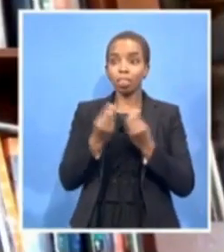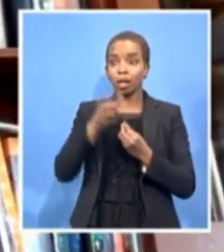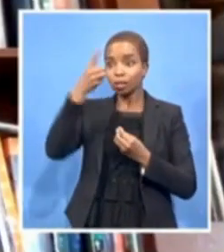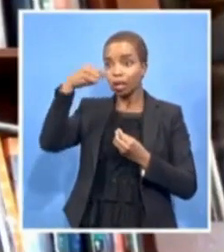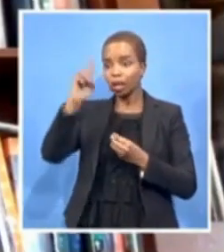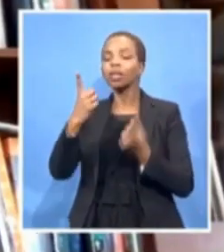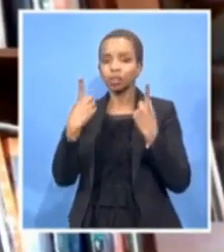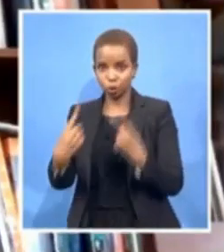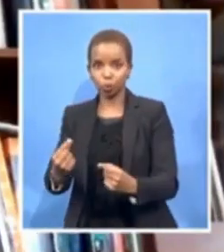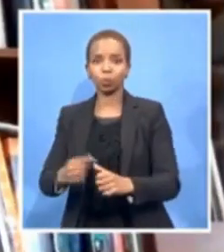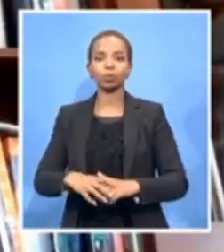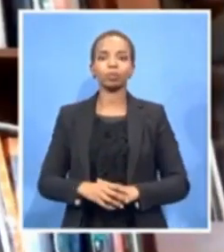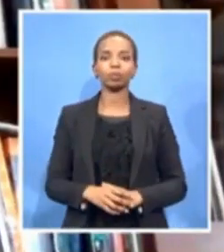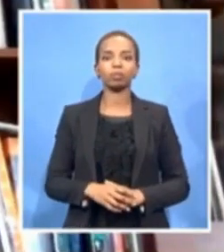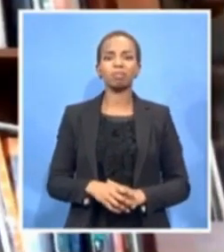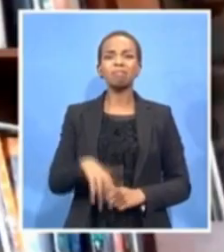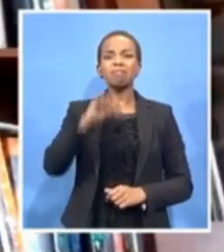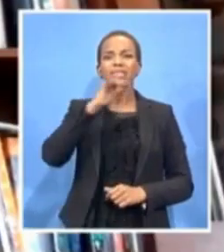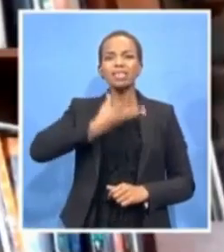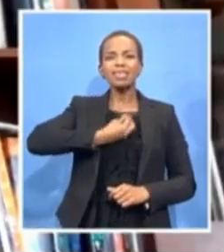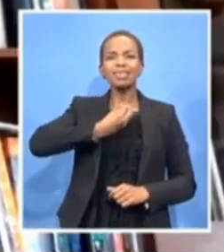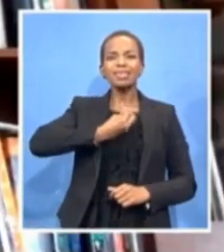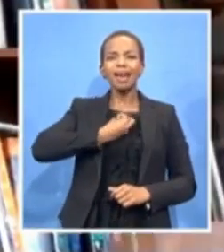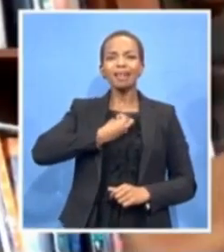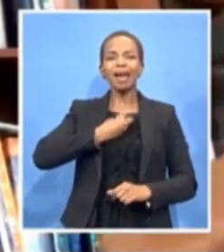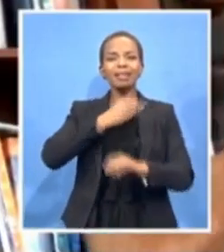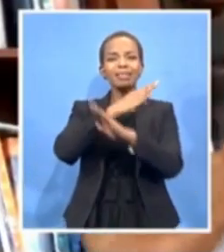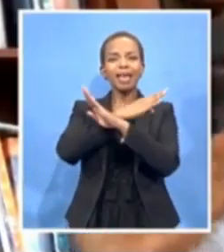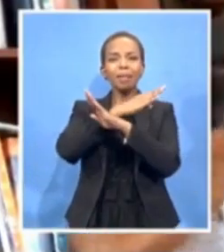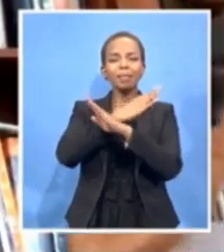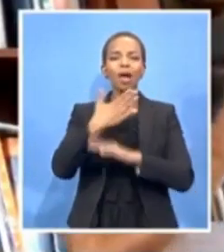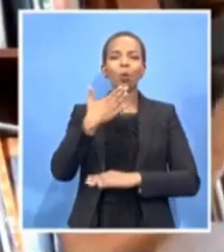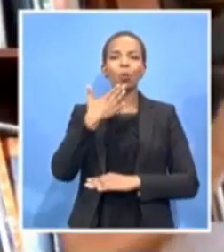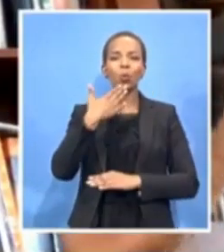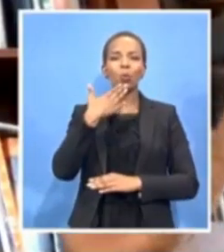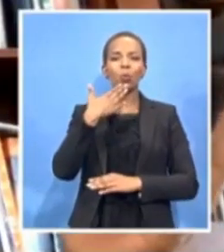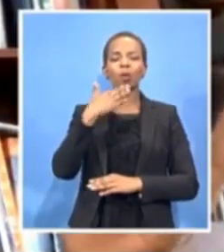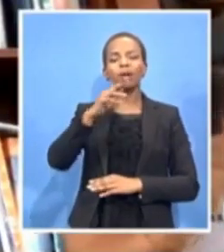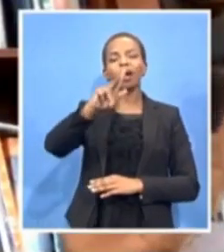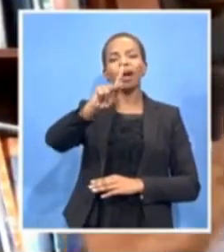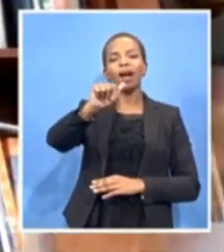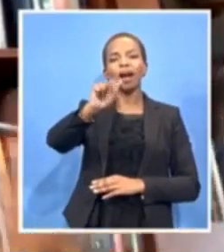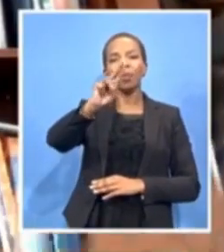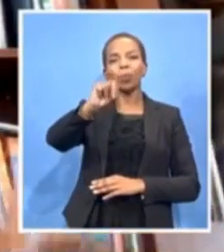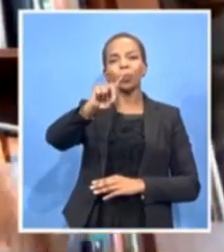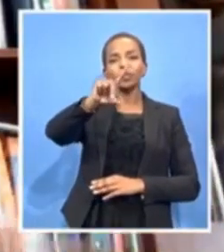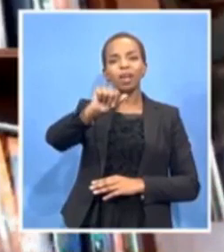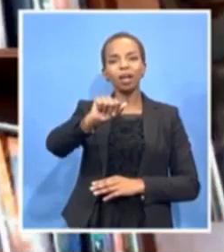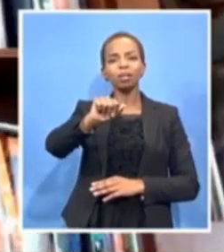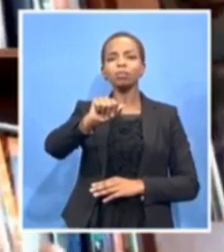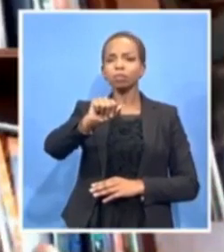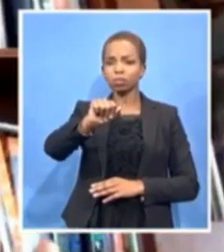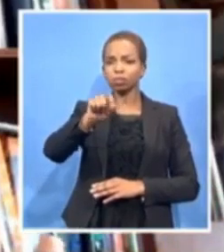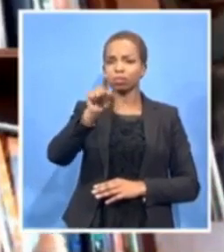Zambian, Kelvin Kaunda, founded a university, the Eden University, teaching about Pan